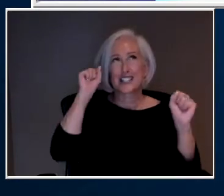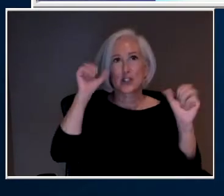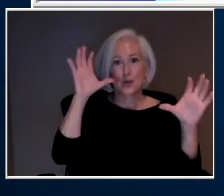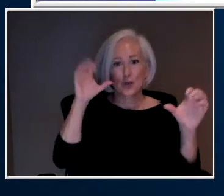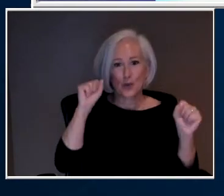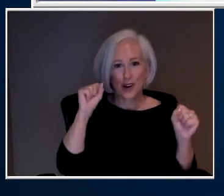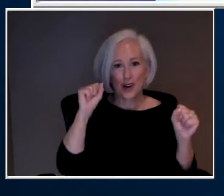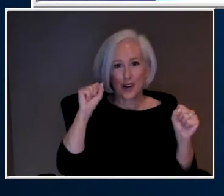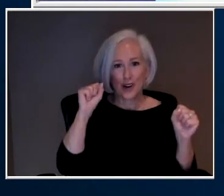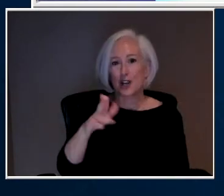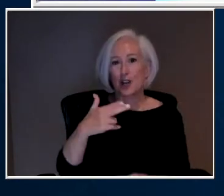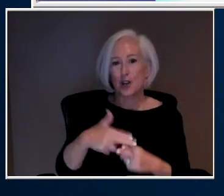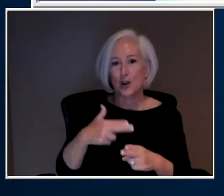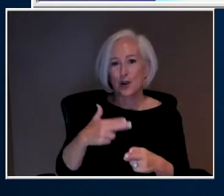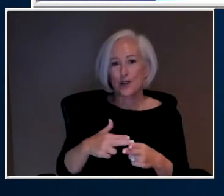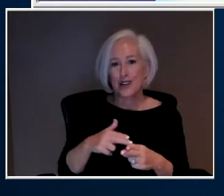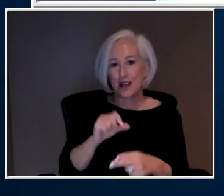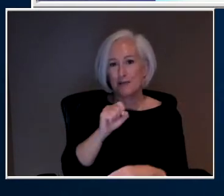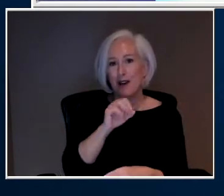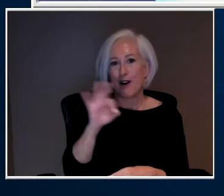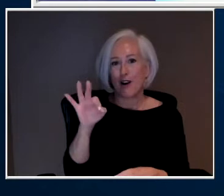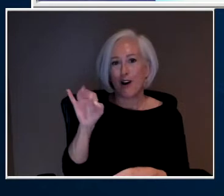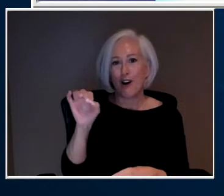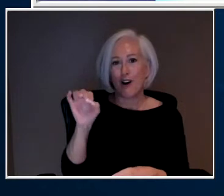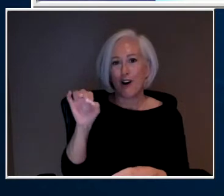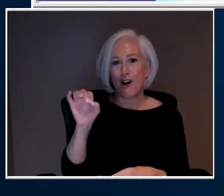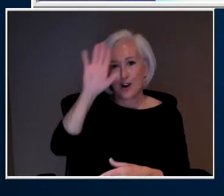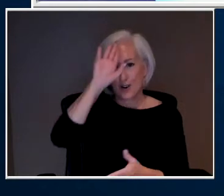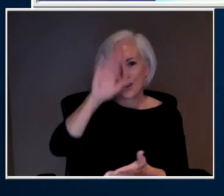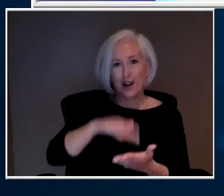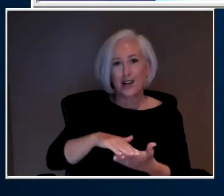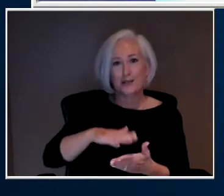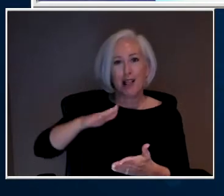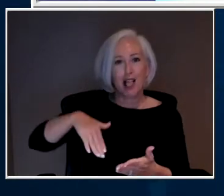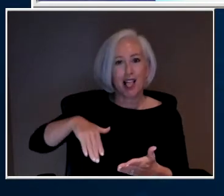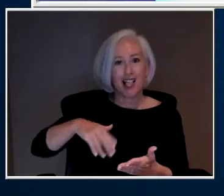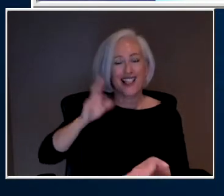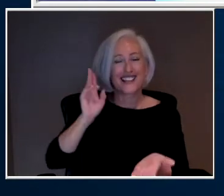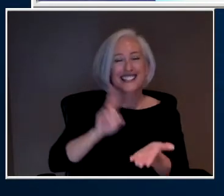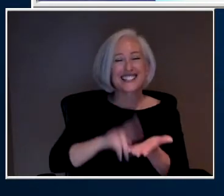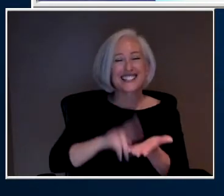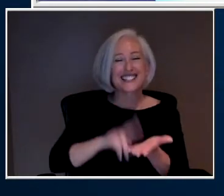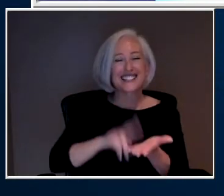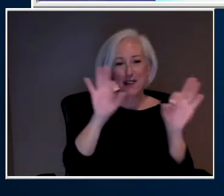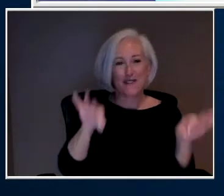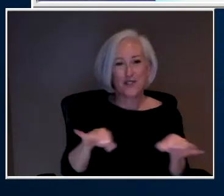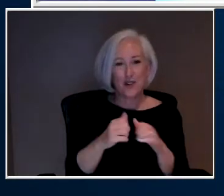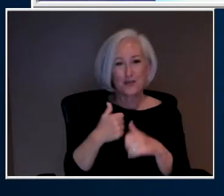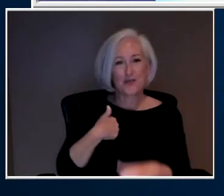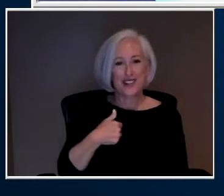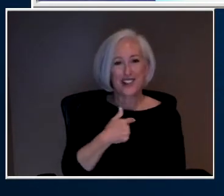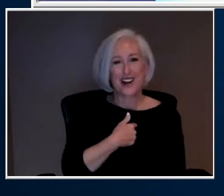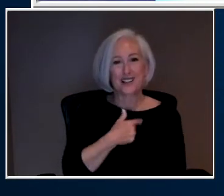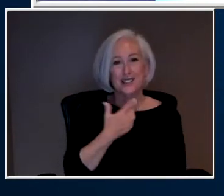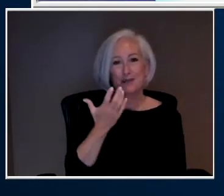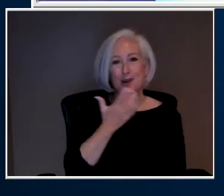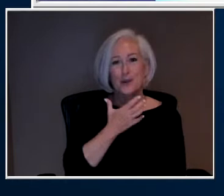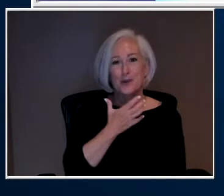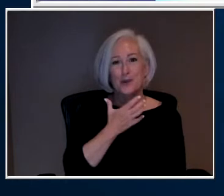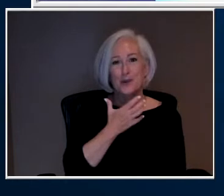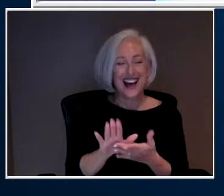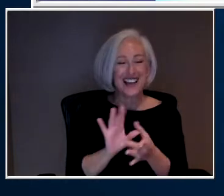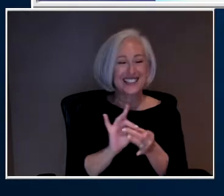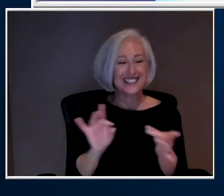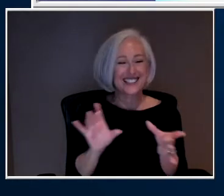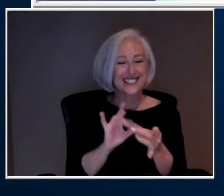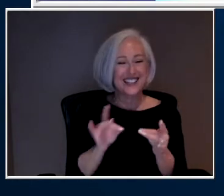because her husband hasn't signed a HIPAA form with us, so I can't say it on the air. But that's a really nice compliment. We